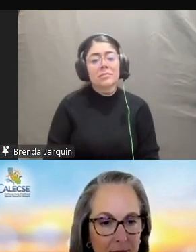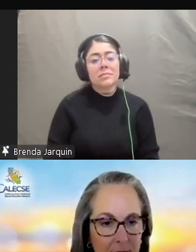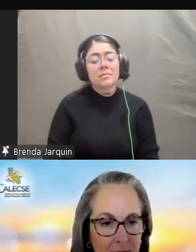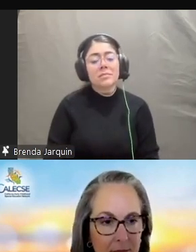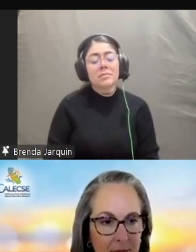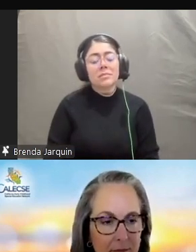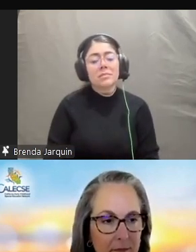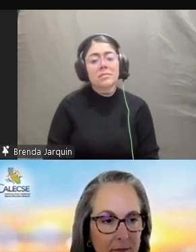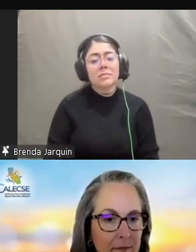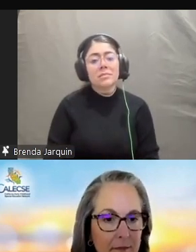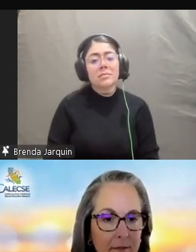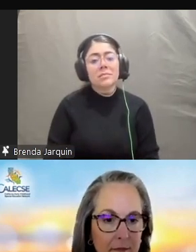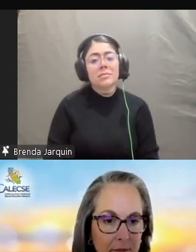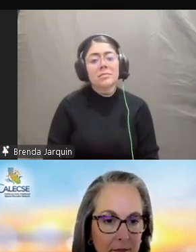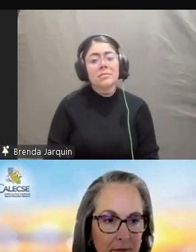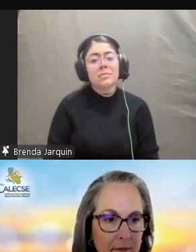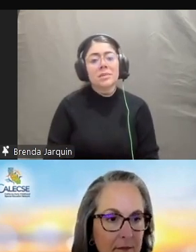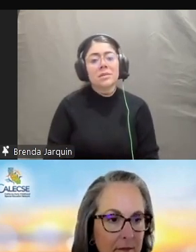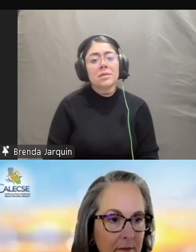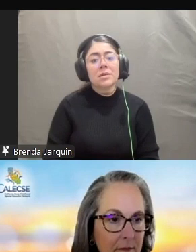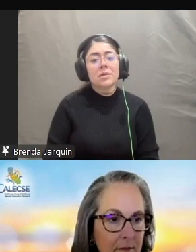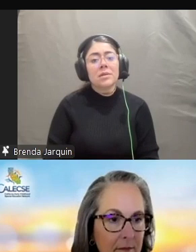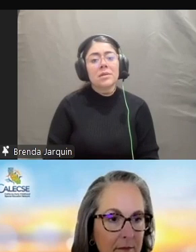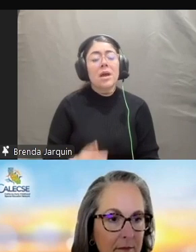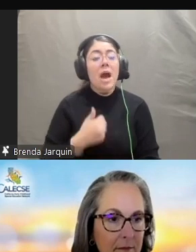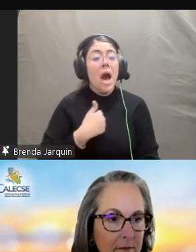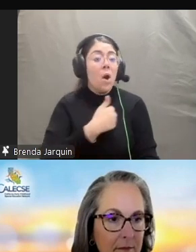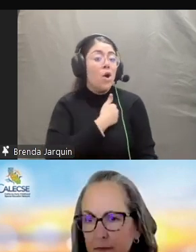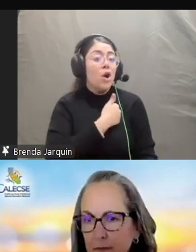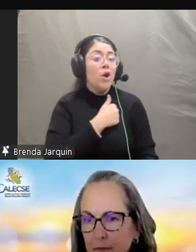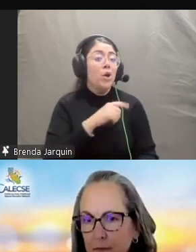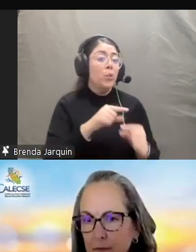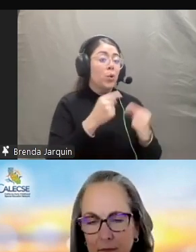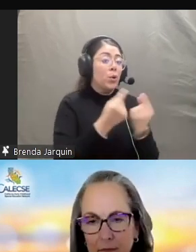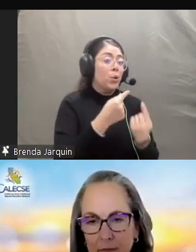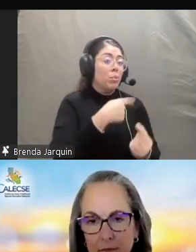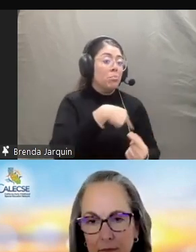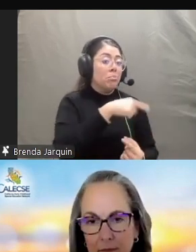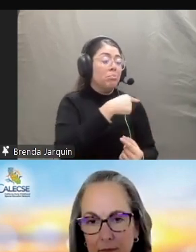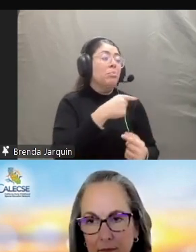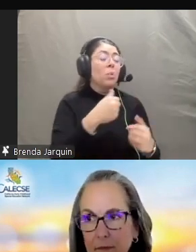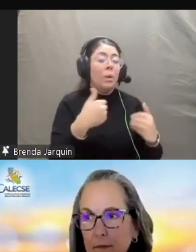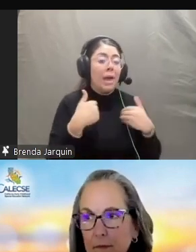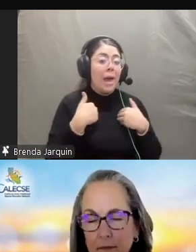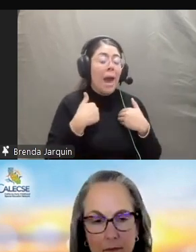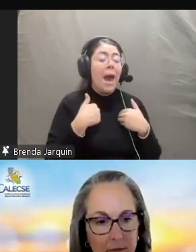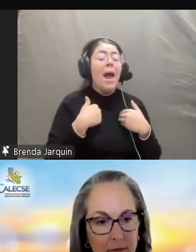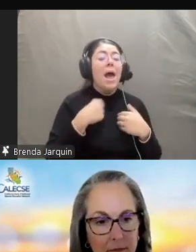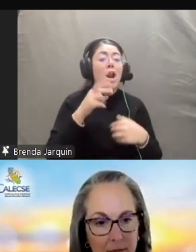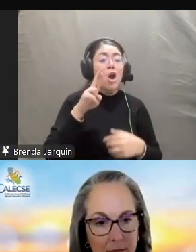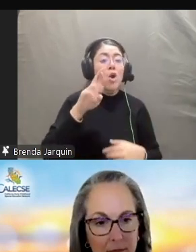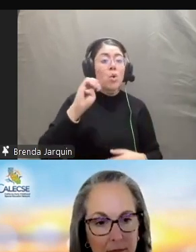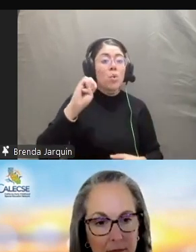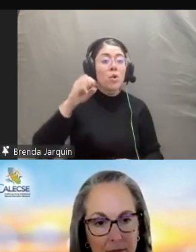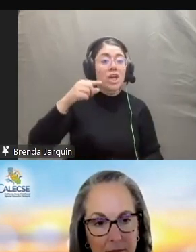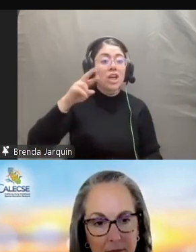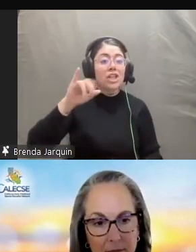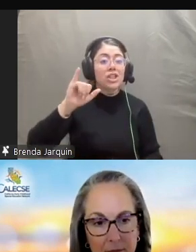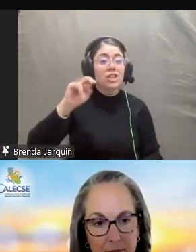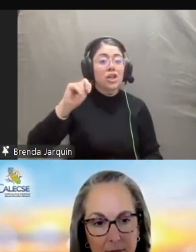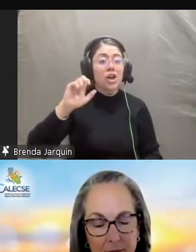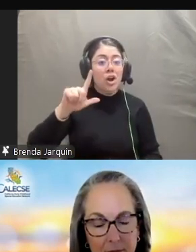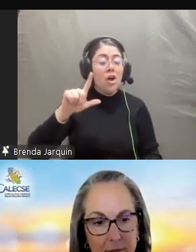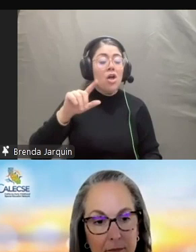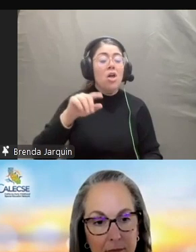region-wide, we co-trained. So we had an LEA representative and a regional center trainer. And then our audience was